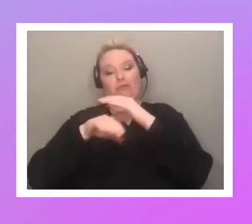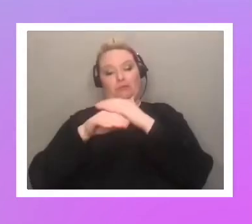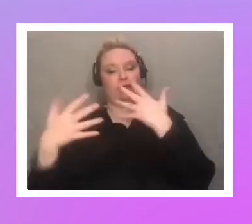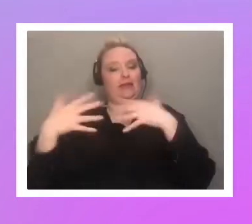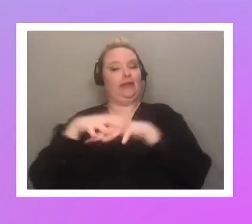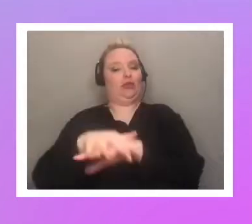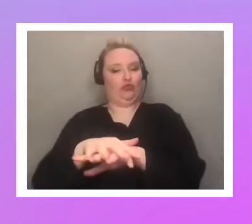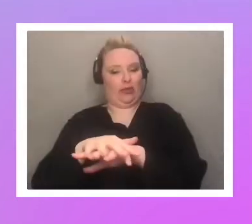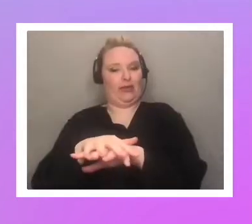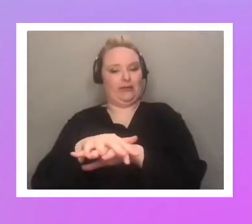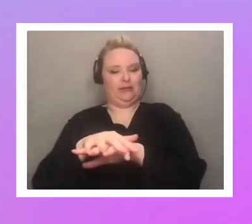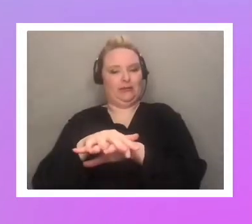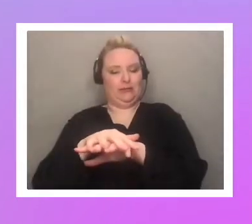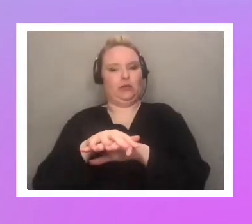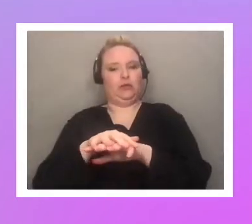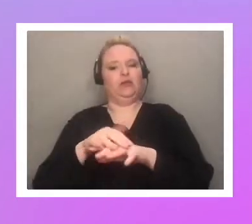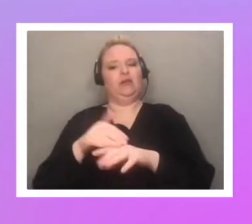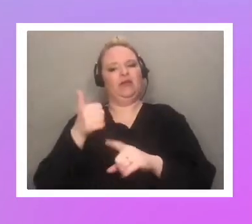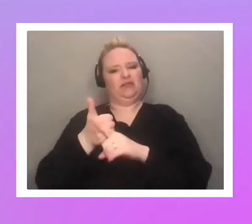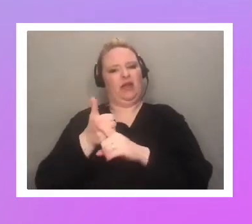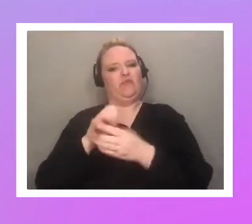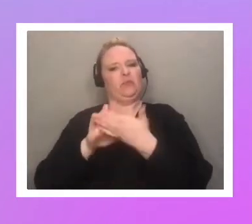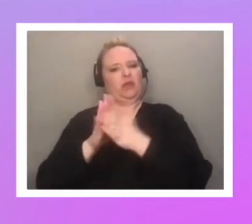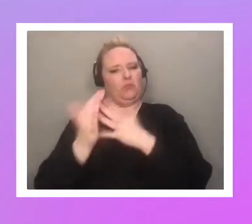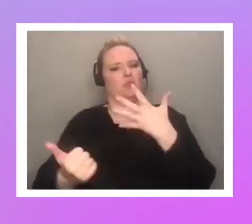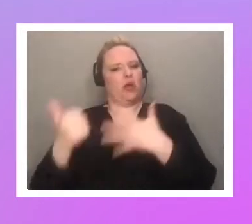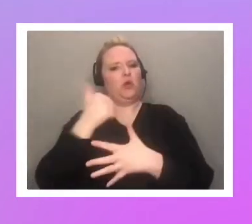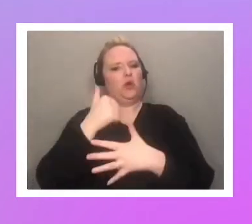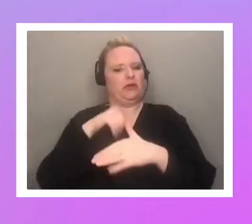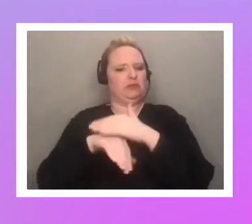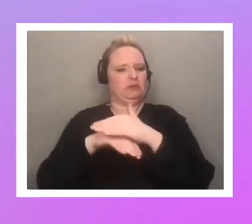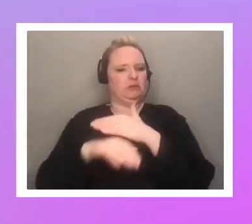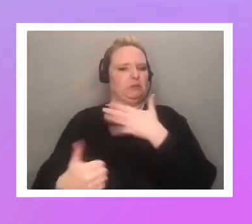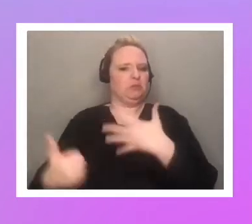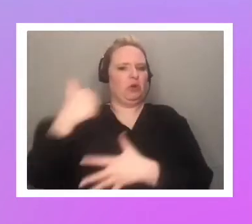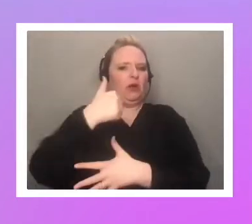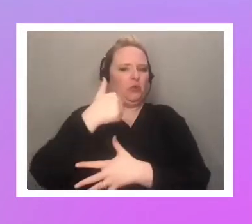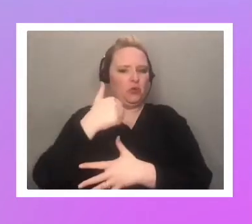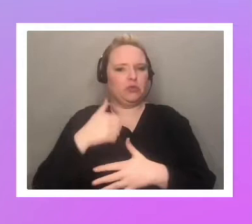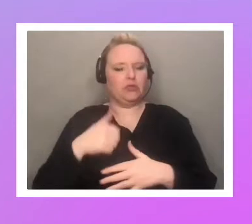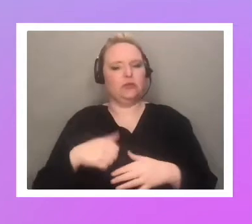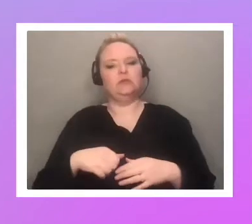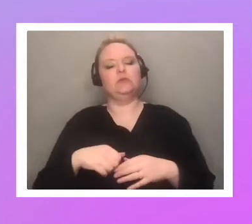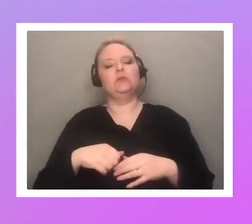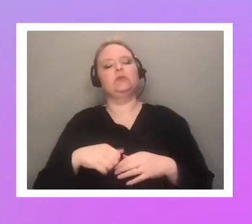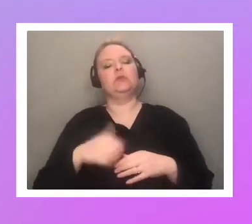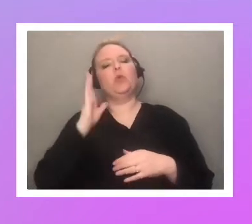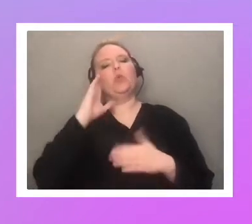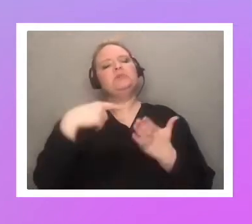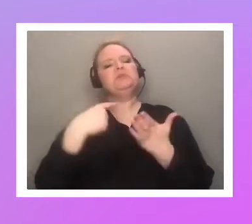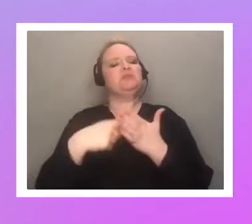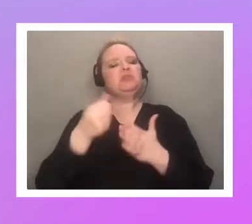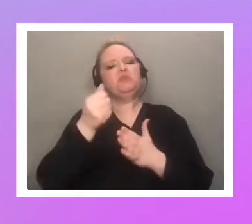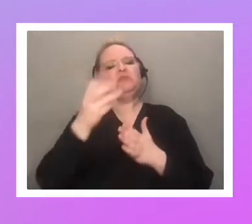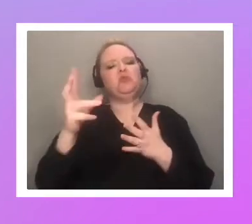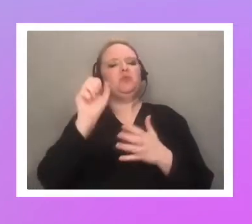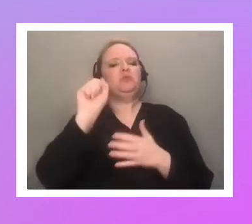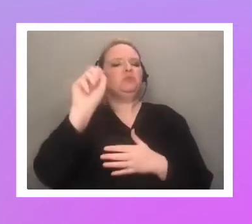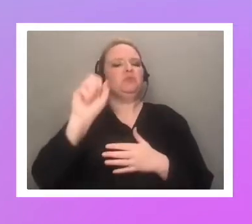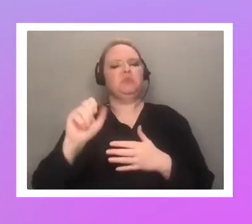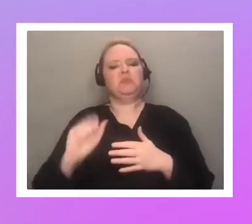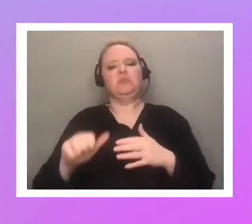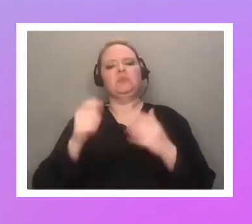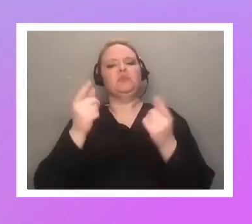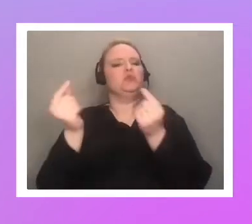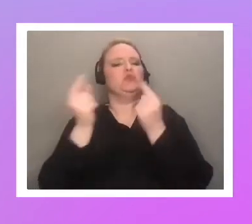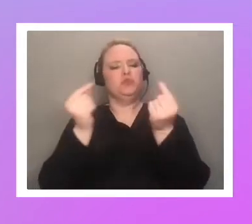and keep it a priority in our regular testing process. And I'm going to go over a few things that you can do and a